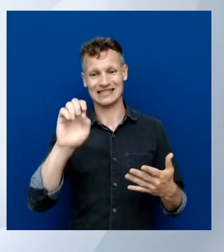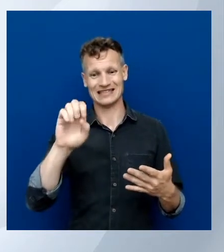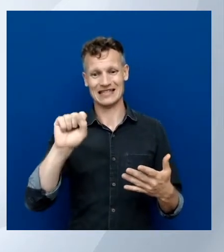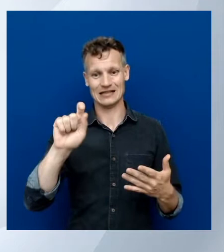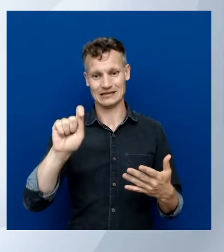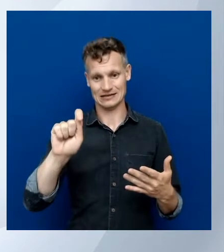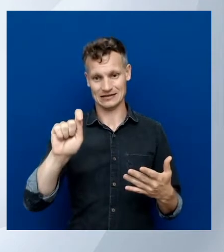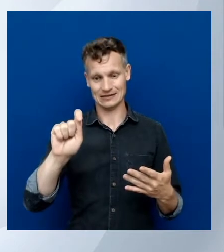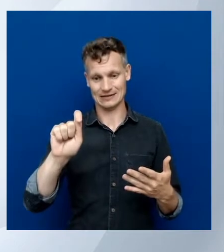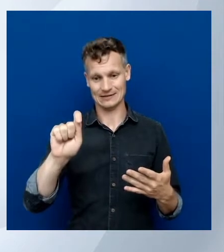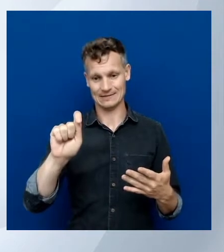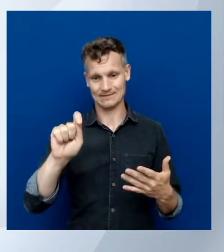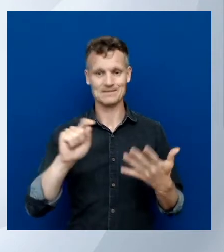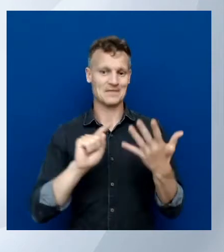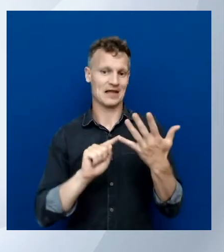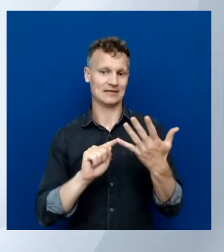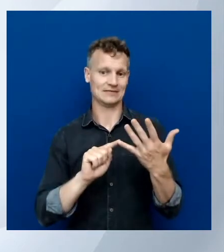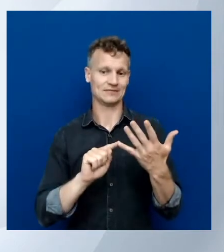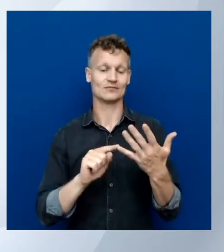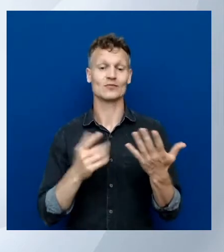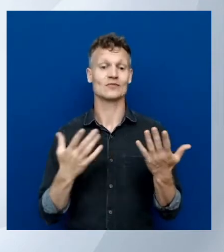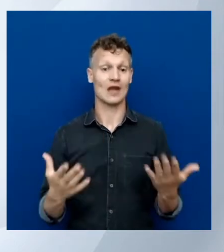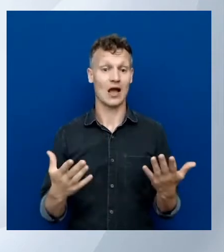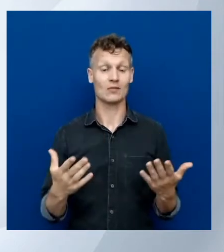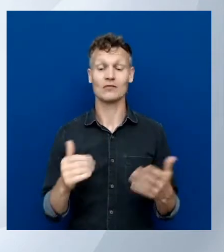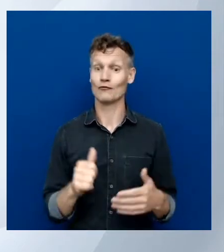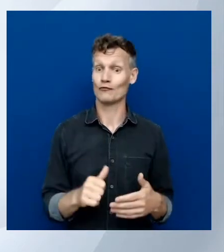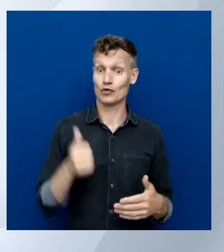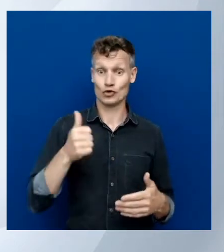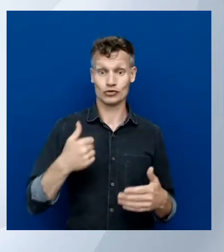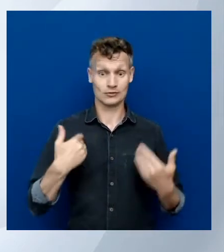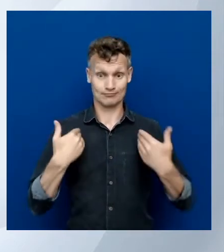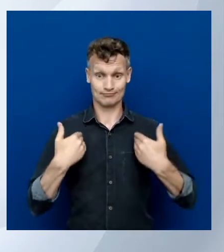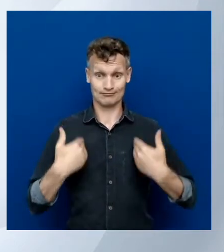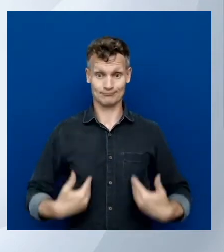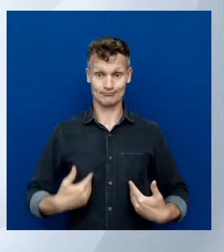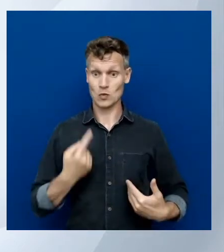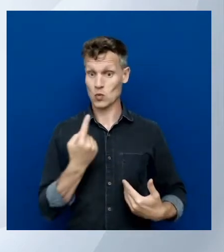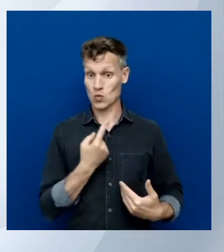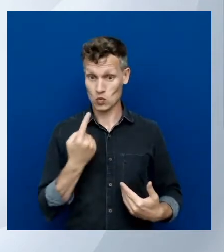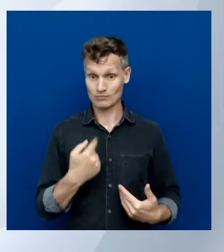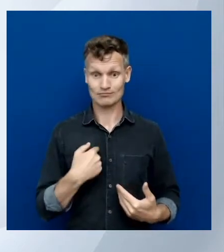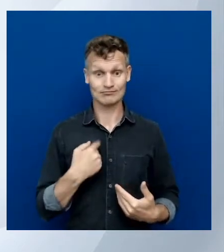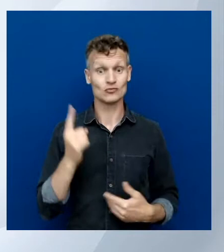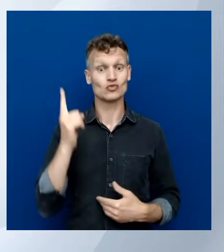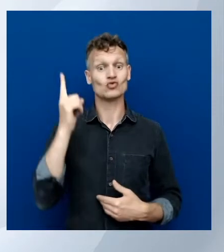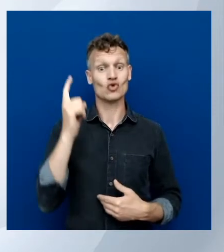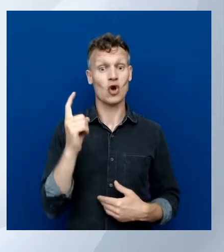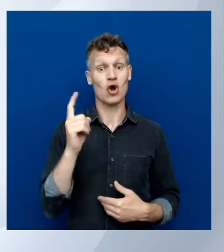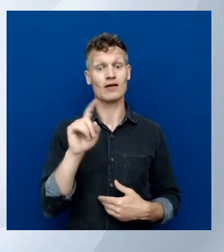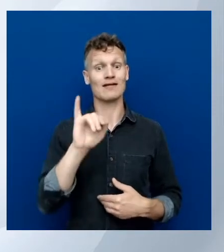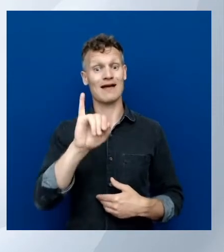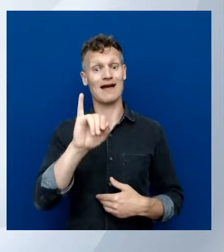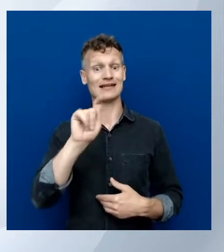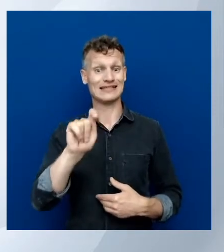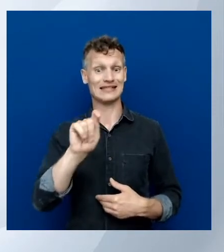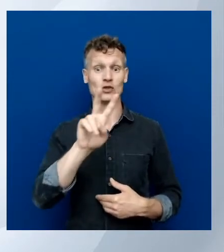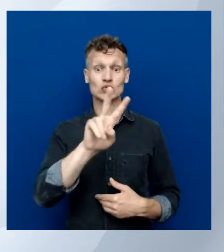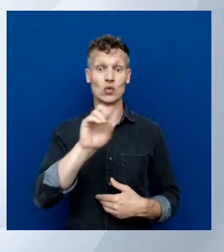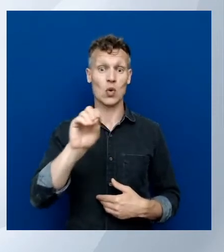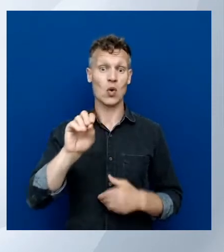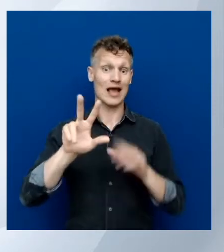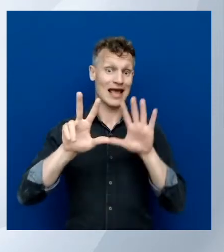All right, so first a little bit about me. I started in IT in 2008, so that means that I'm now 22 years